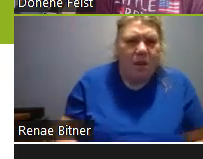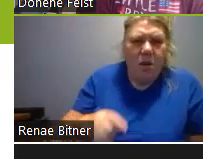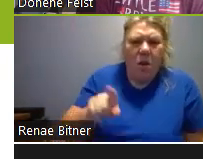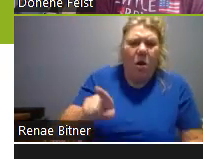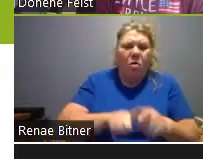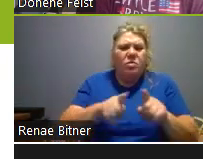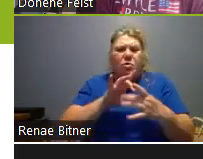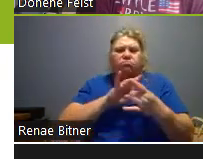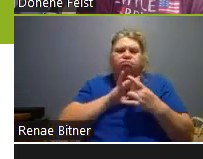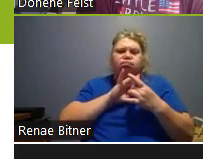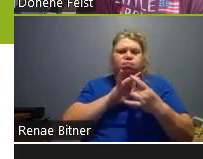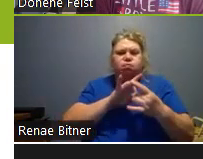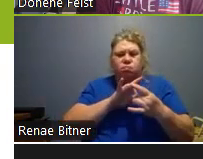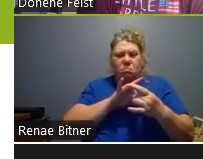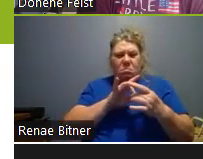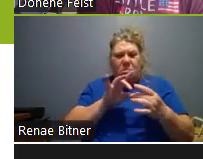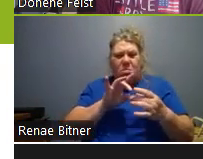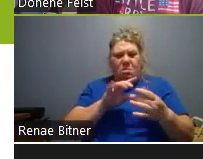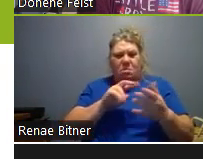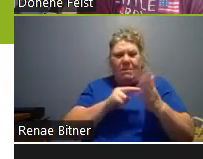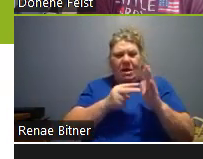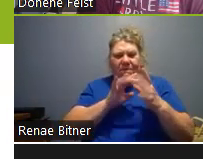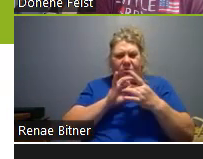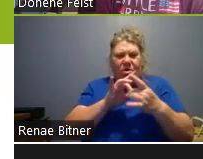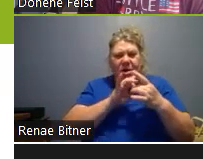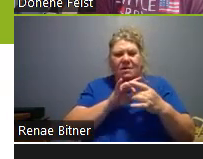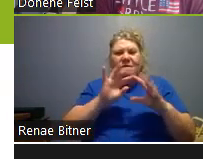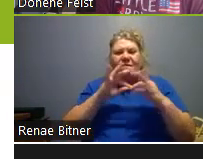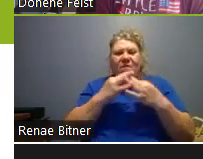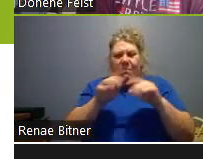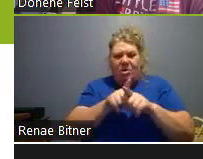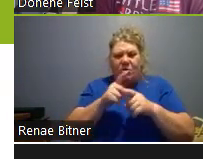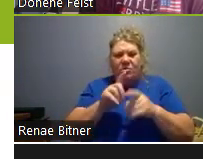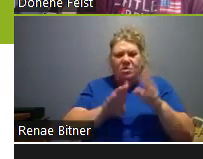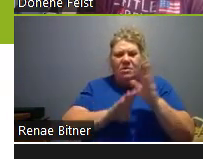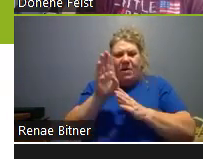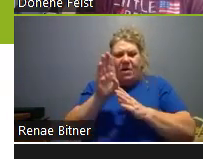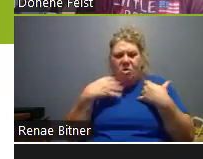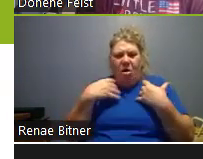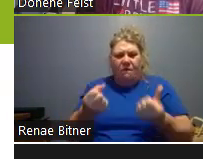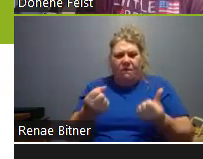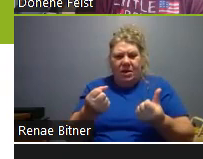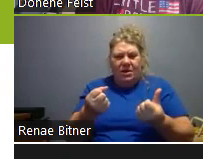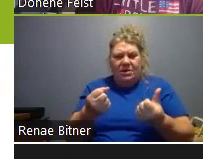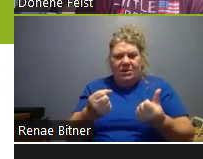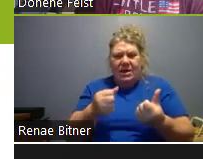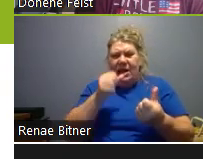connections is really important because families also build capacity and confidence that way, as well as they're